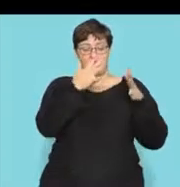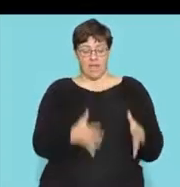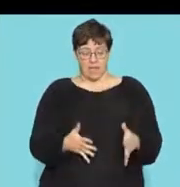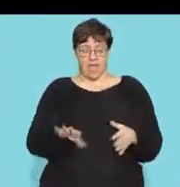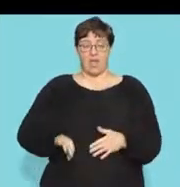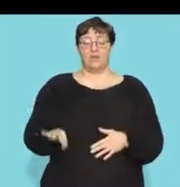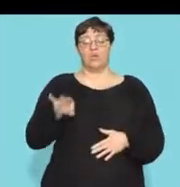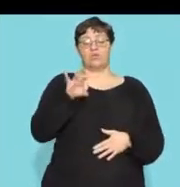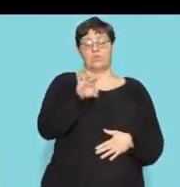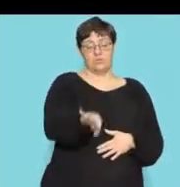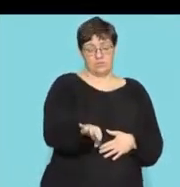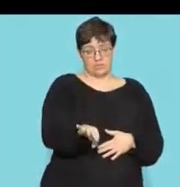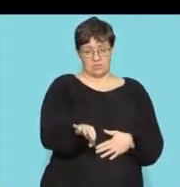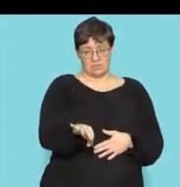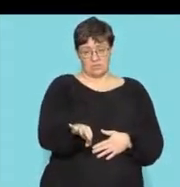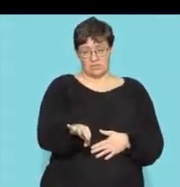contributions